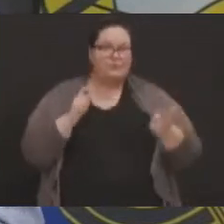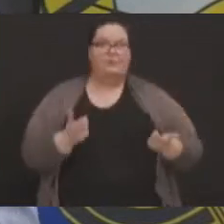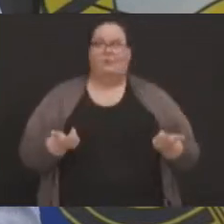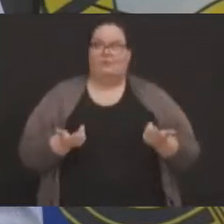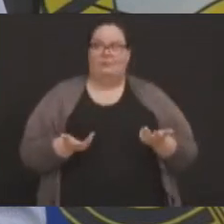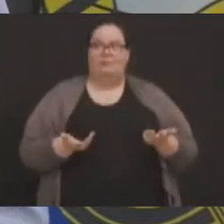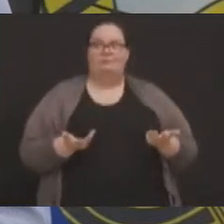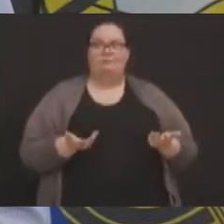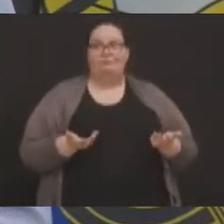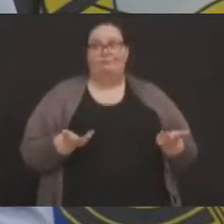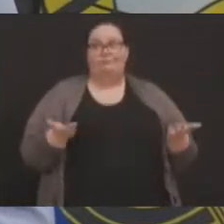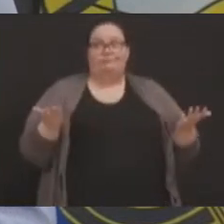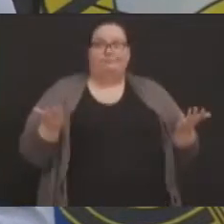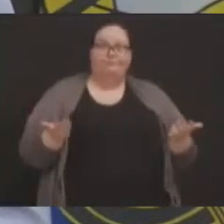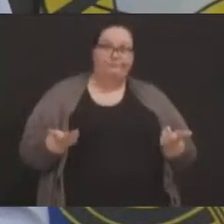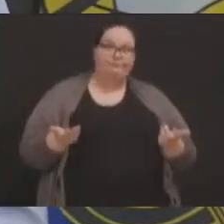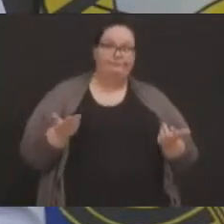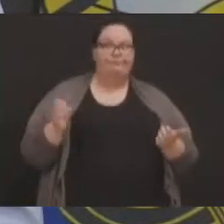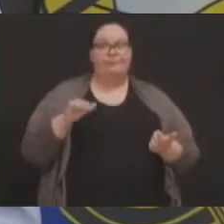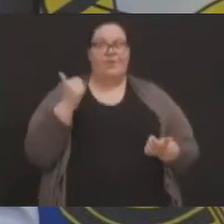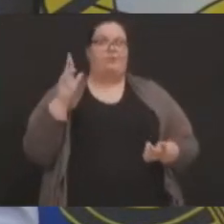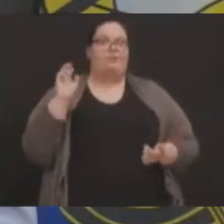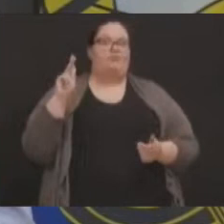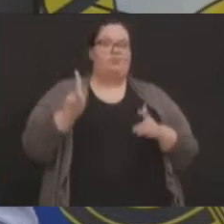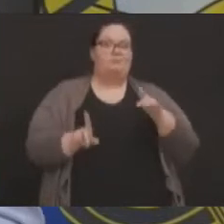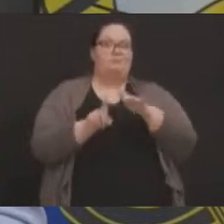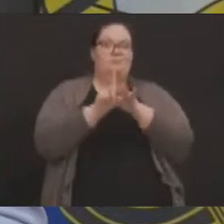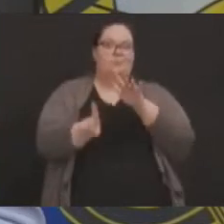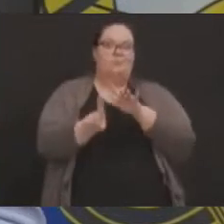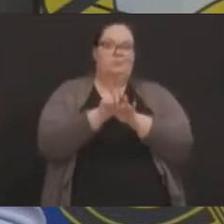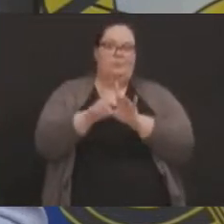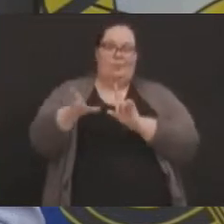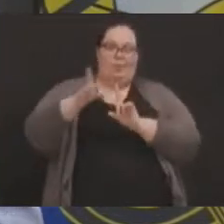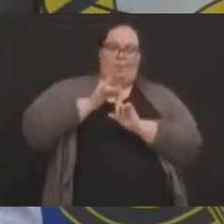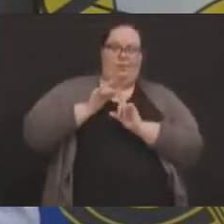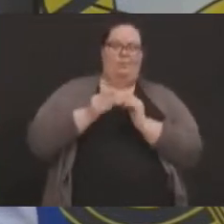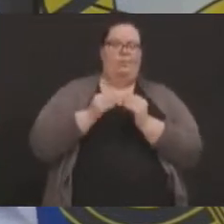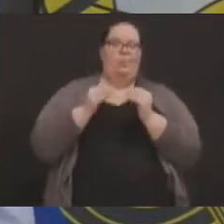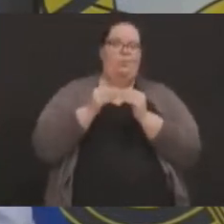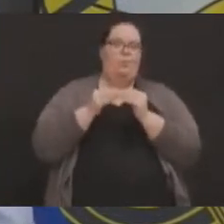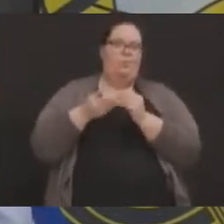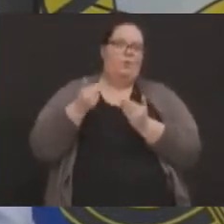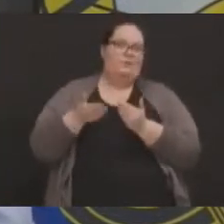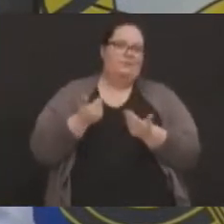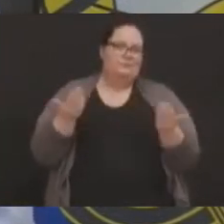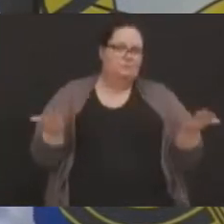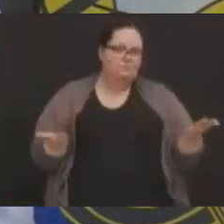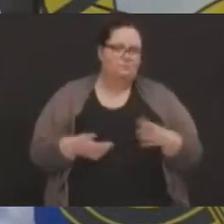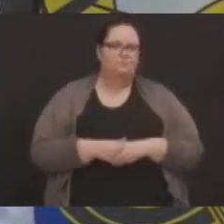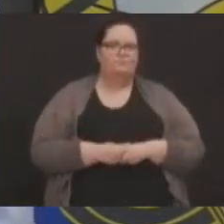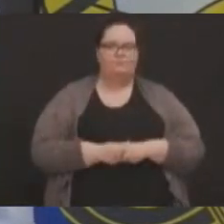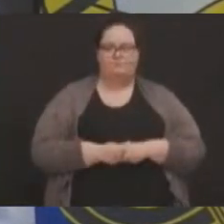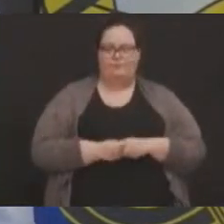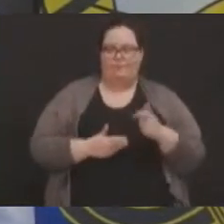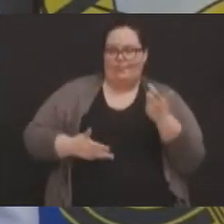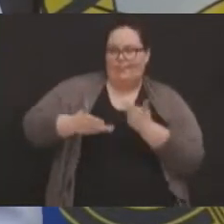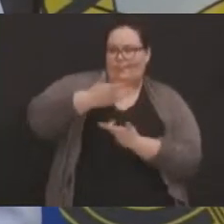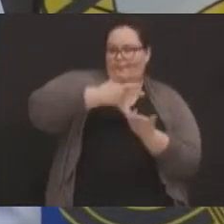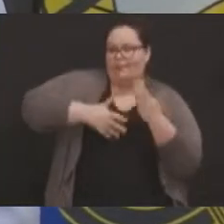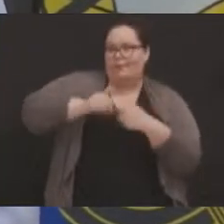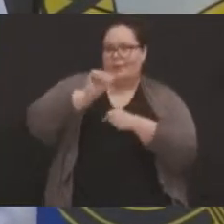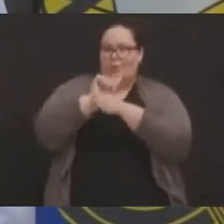in workplace settings, school settings, social settings, again, without physical distancing and without wearing masks and without hand